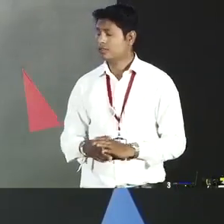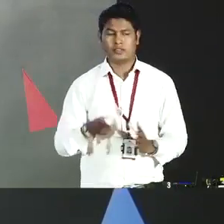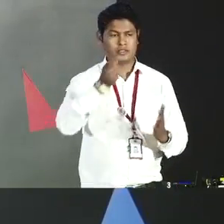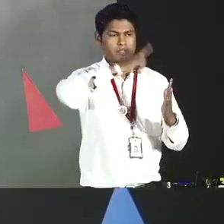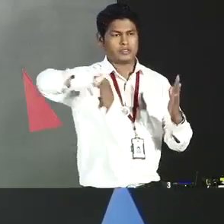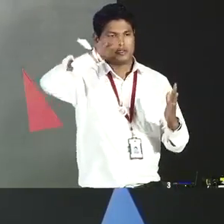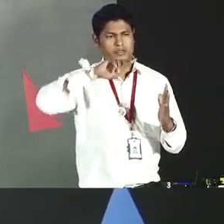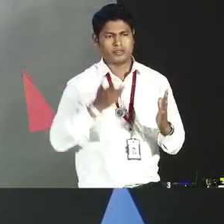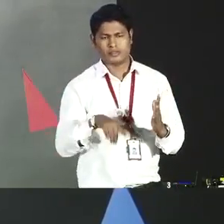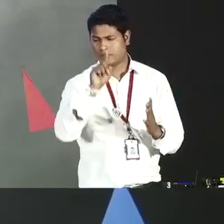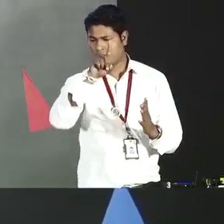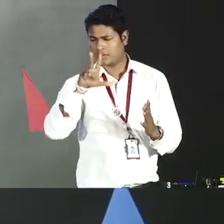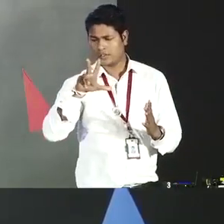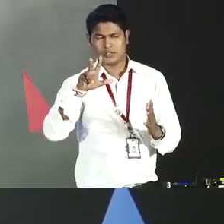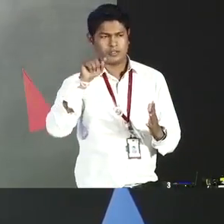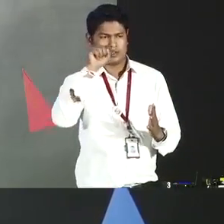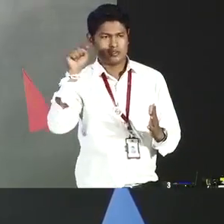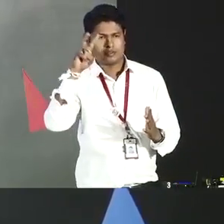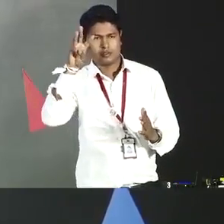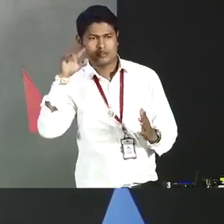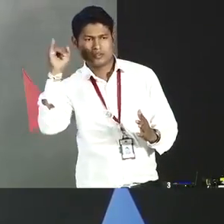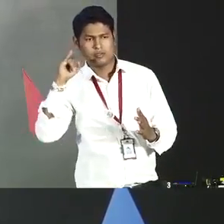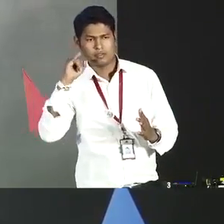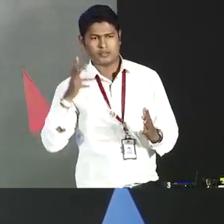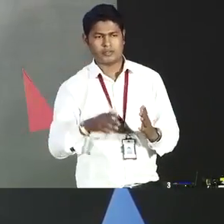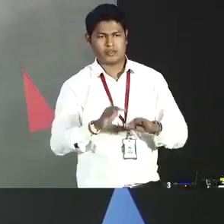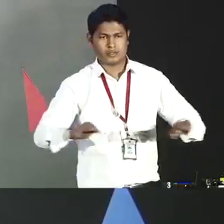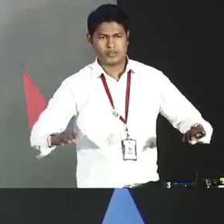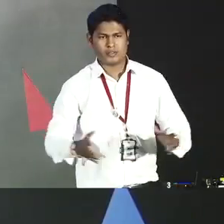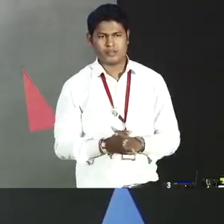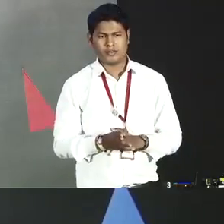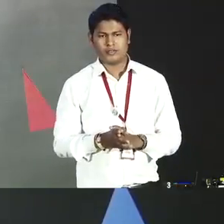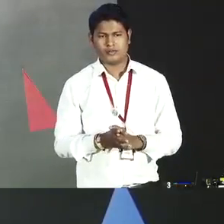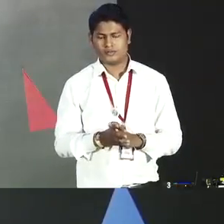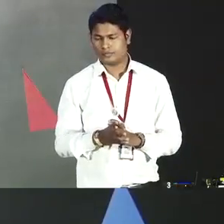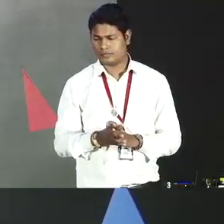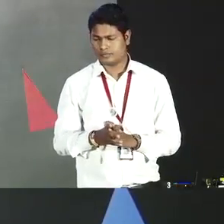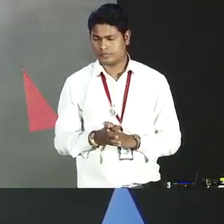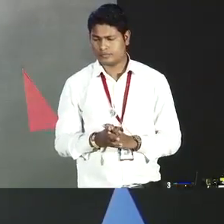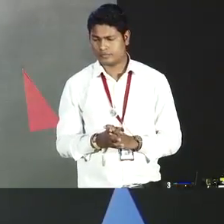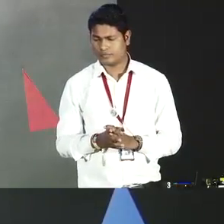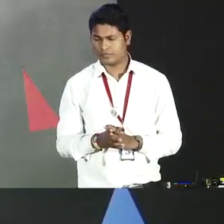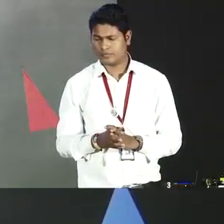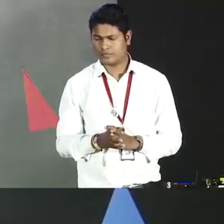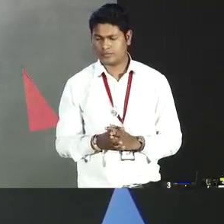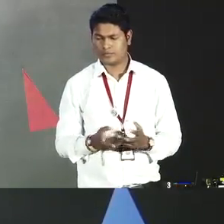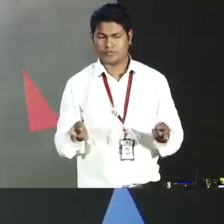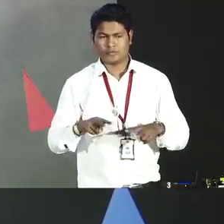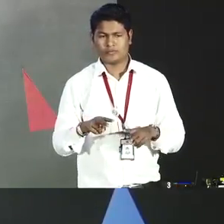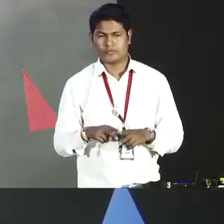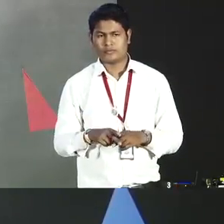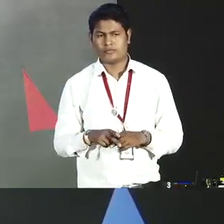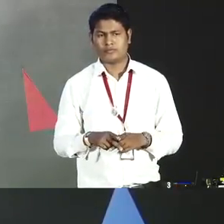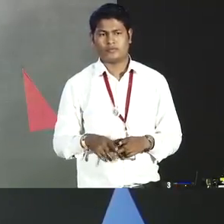kids 18 to 36 months. These are the kids that are not getting screened very well in the current system. And by reaching straight out to